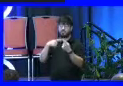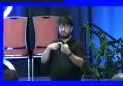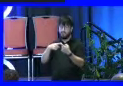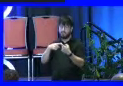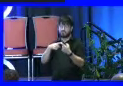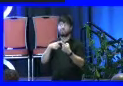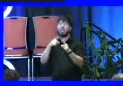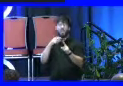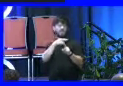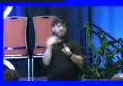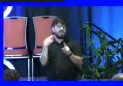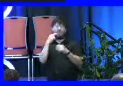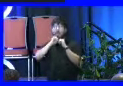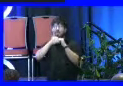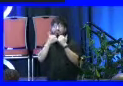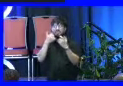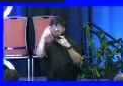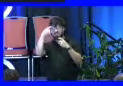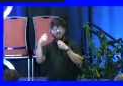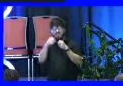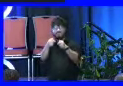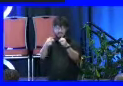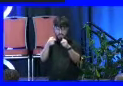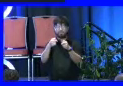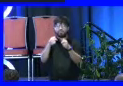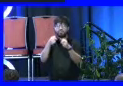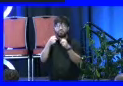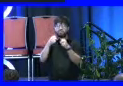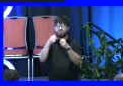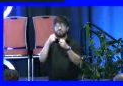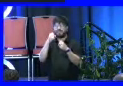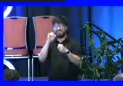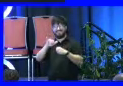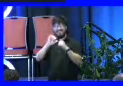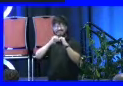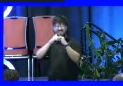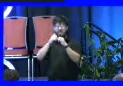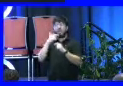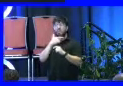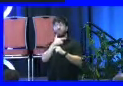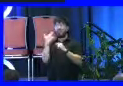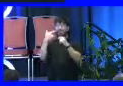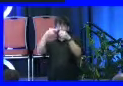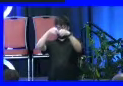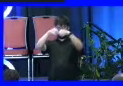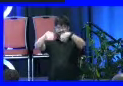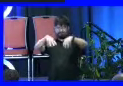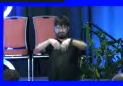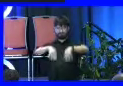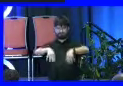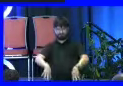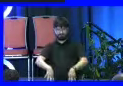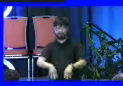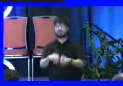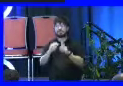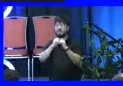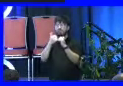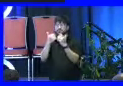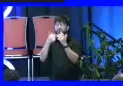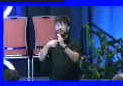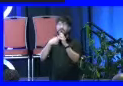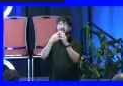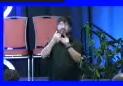stratification segmentation, and then also risk tiering. So essentially, with risk tiering, placing them in high risk,